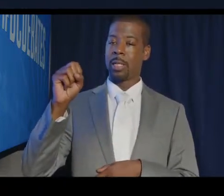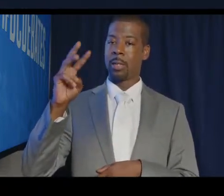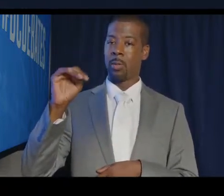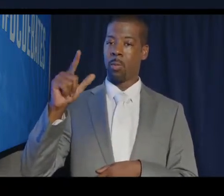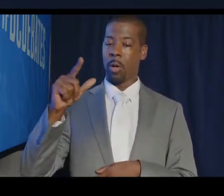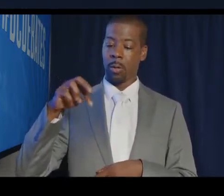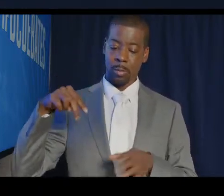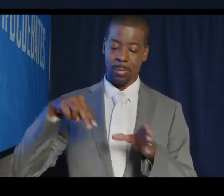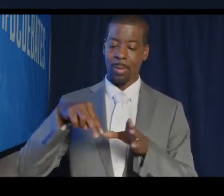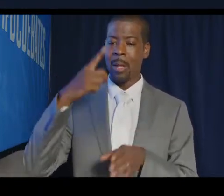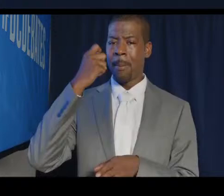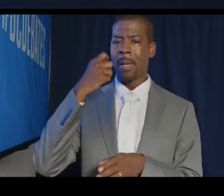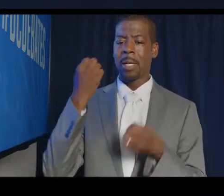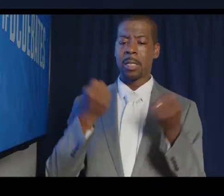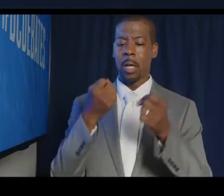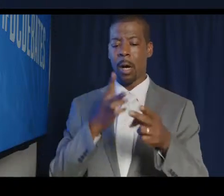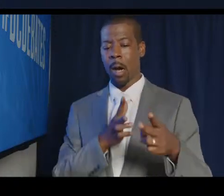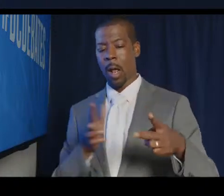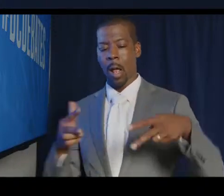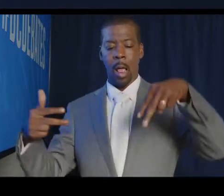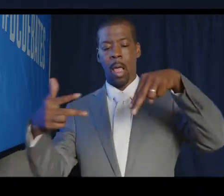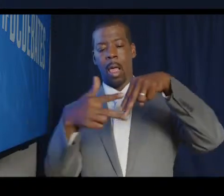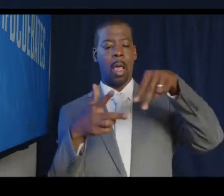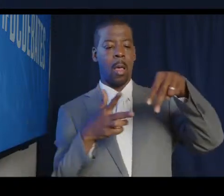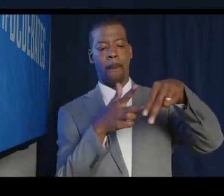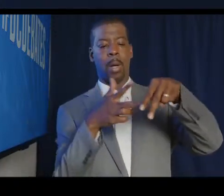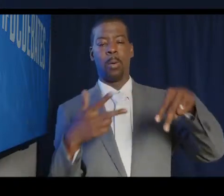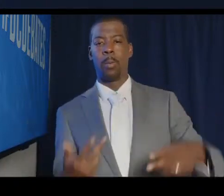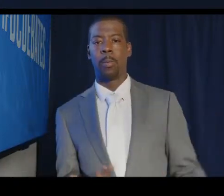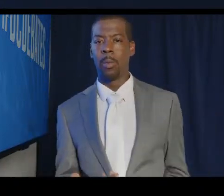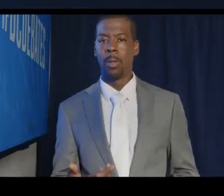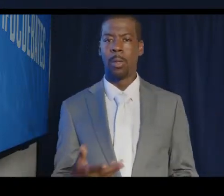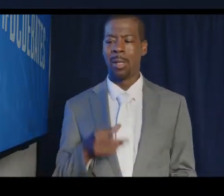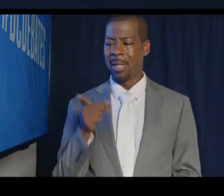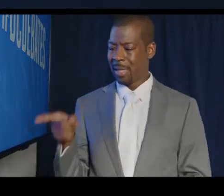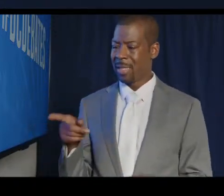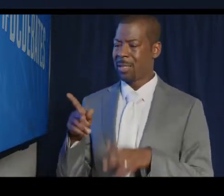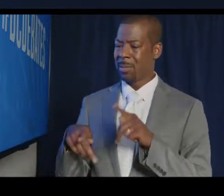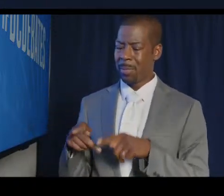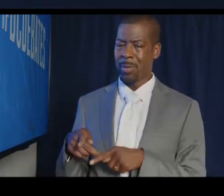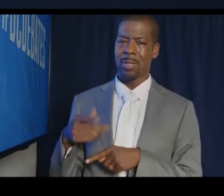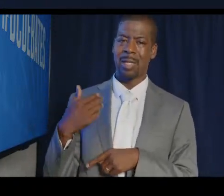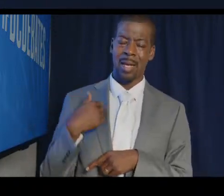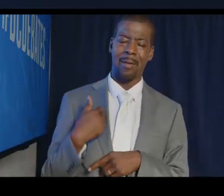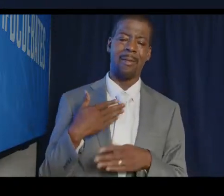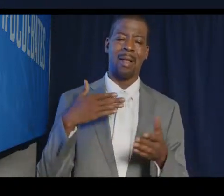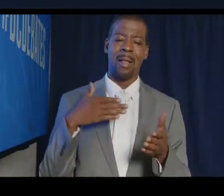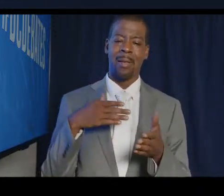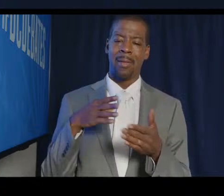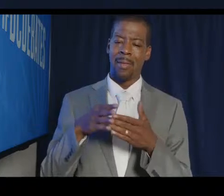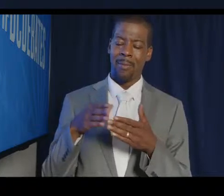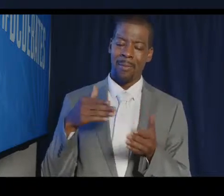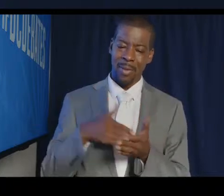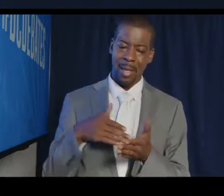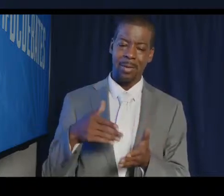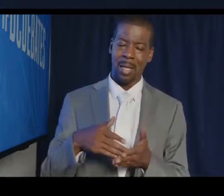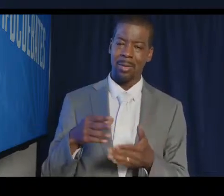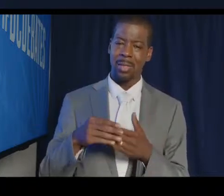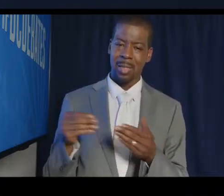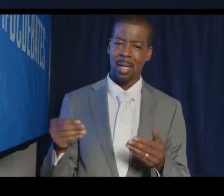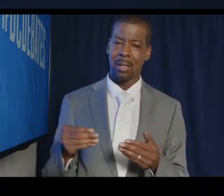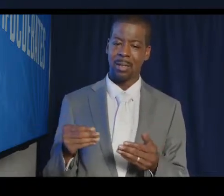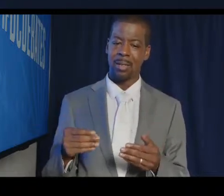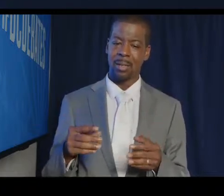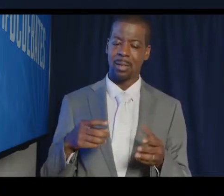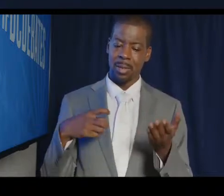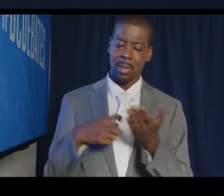a car swerved around, and then we find out they had thousands and thousands of dollars of tickets. I think that as a city, and not just as a city,